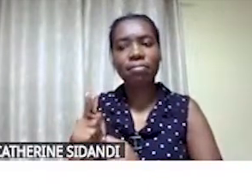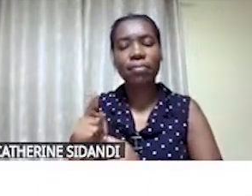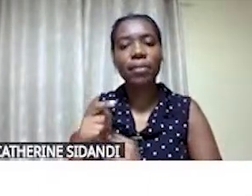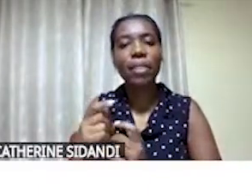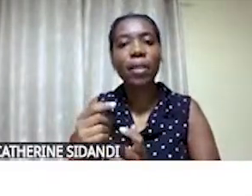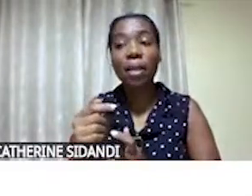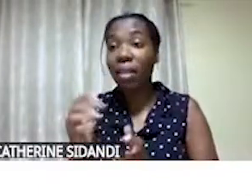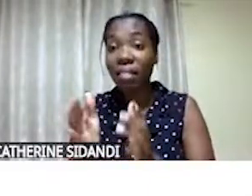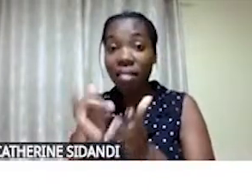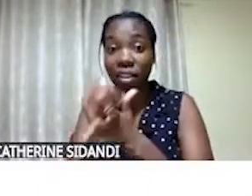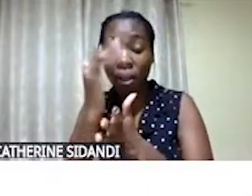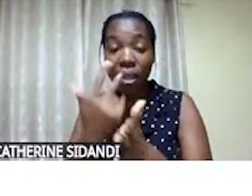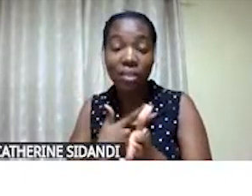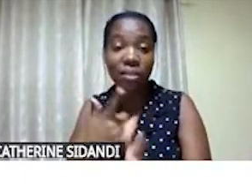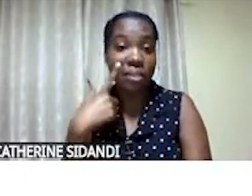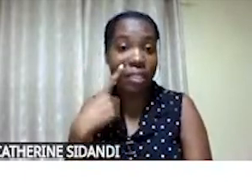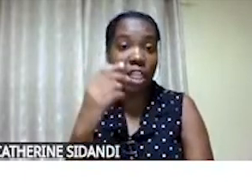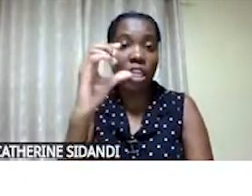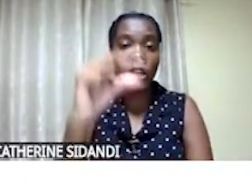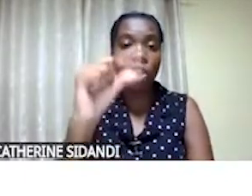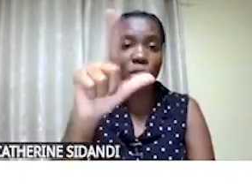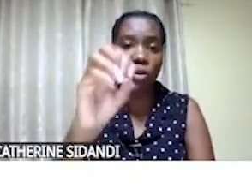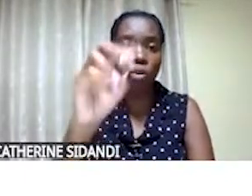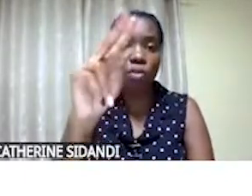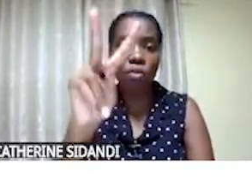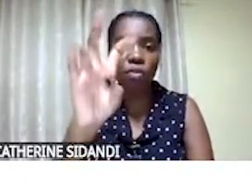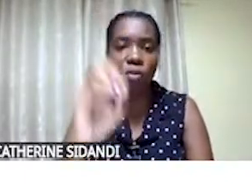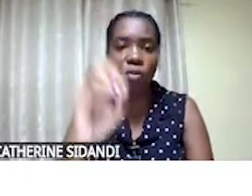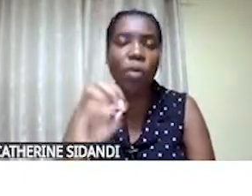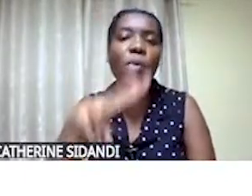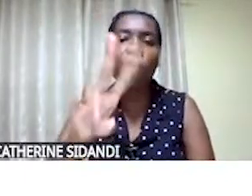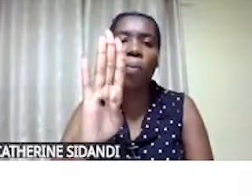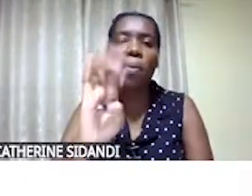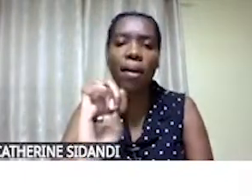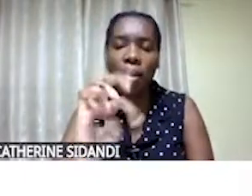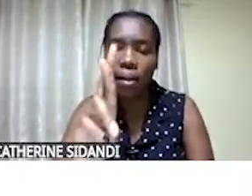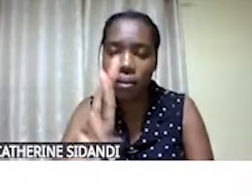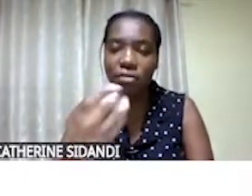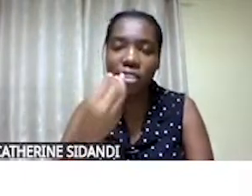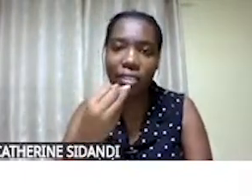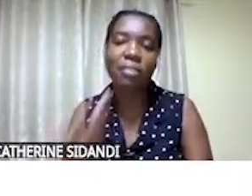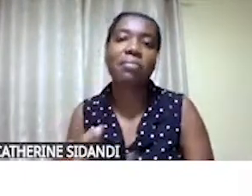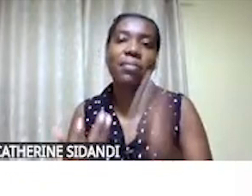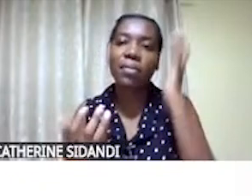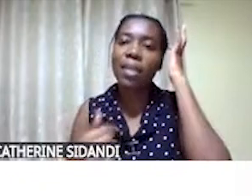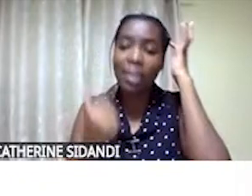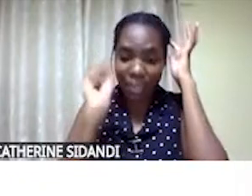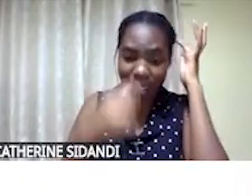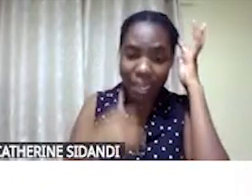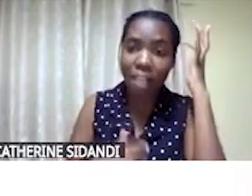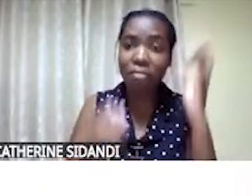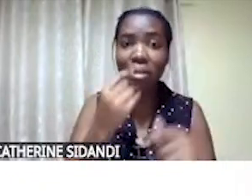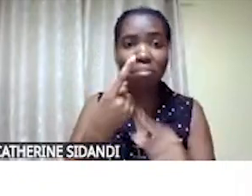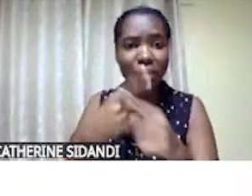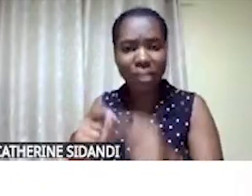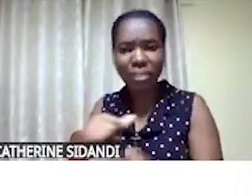like Glovo, Uber Eats, and all that, because the constraint was, I have money to spend, but I just don't have the time to be there,